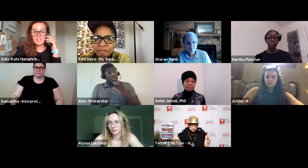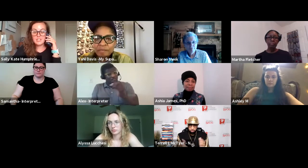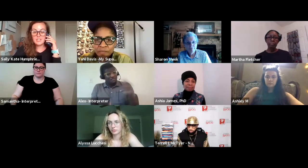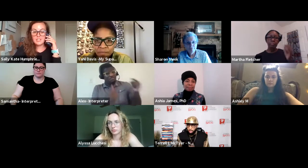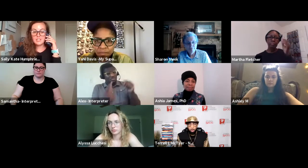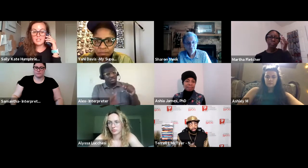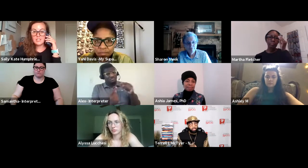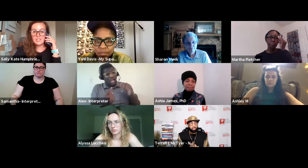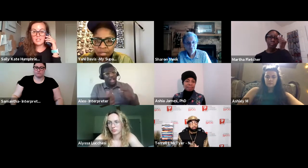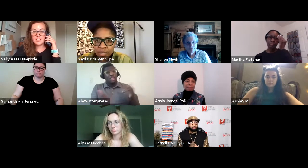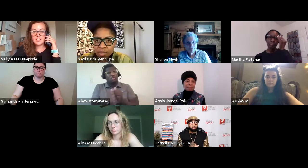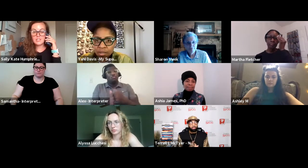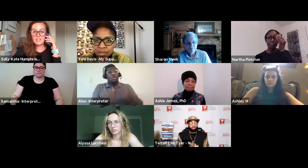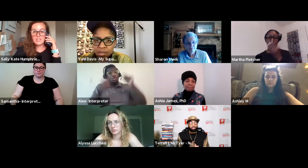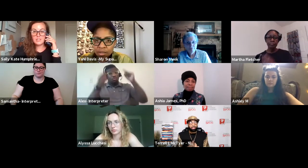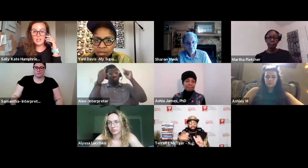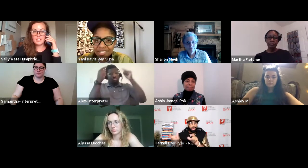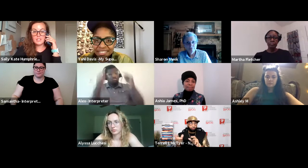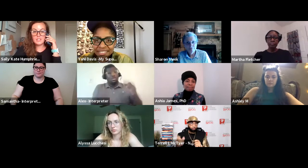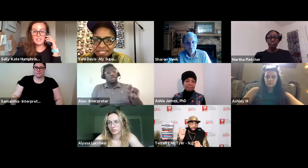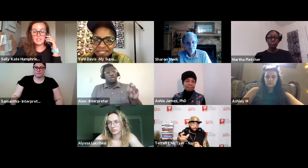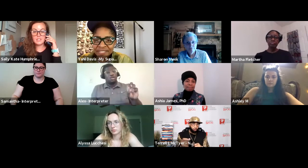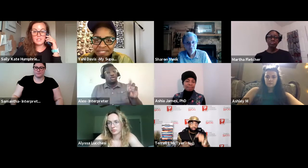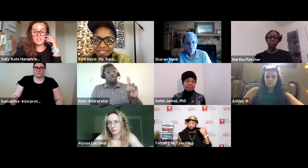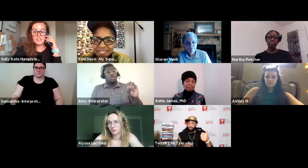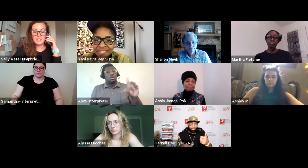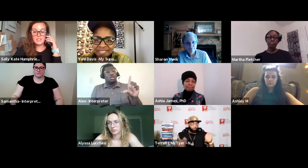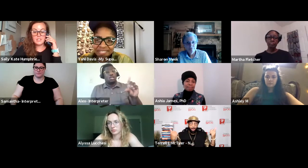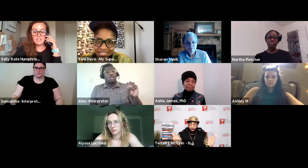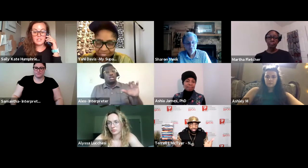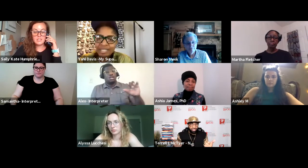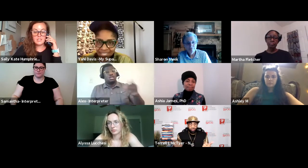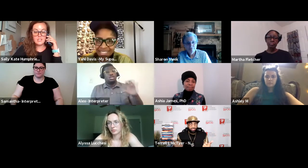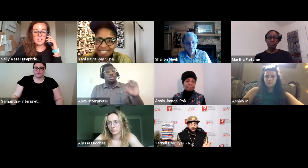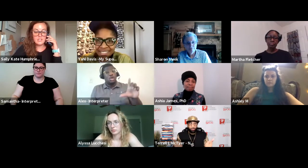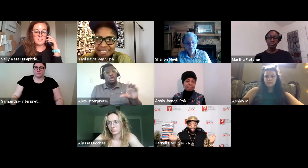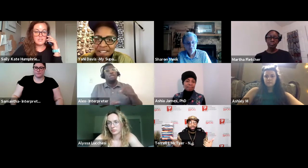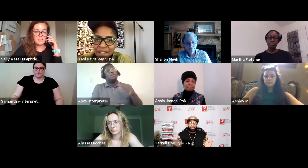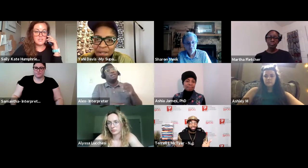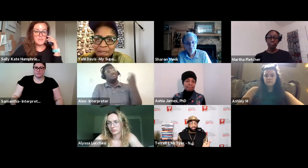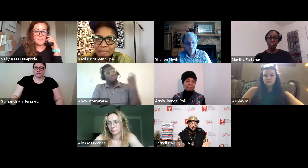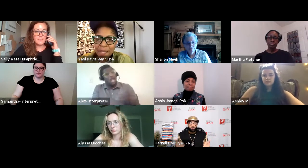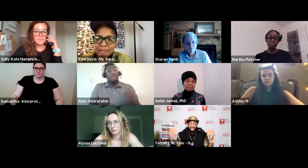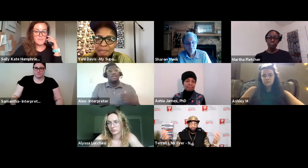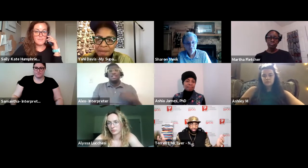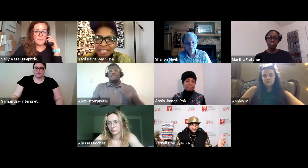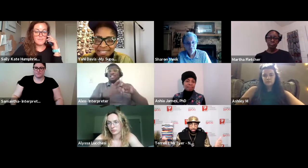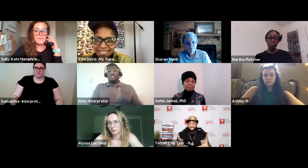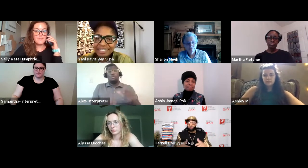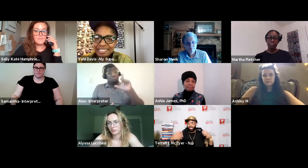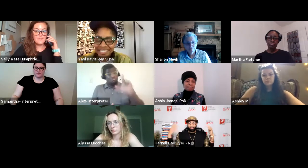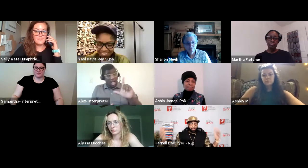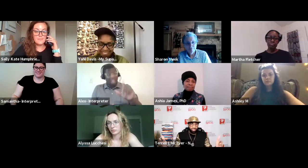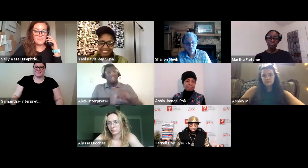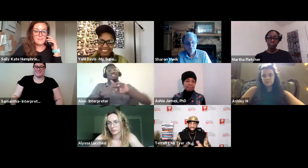neurological issues. But life, L, the first thing we always have to do is love. It always begins with love. Everything